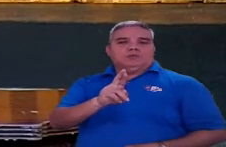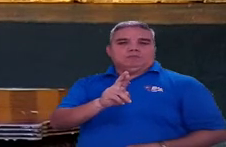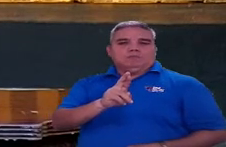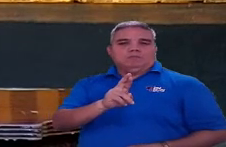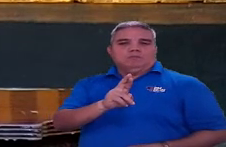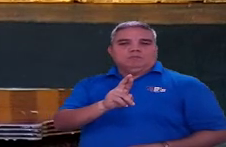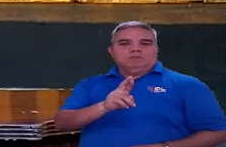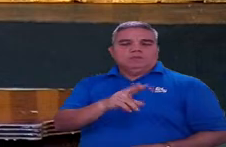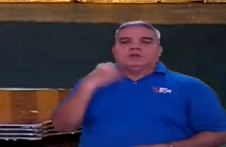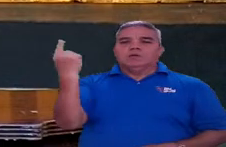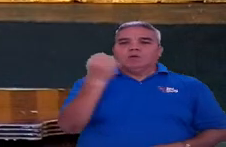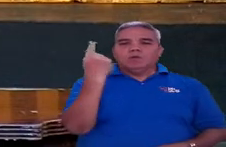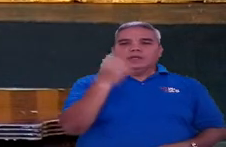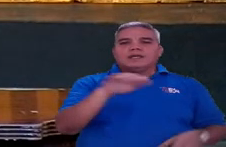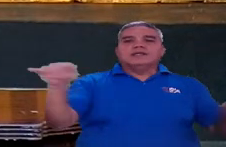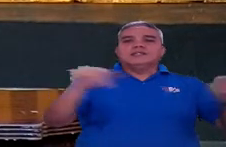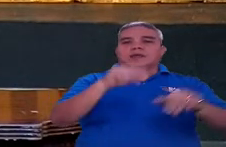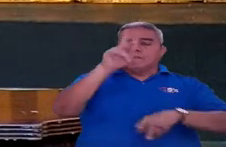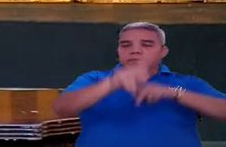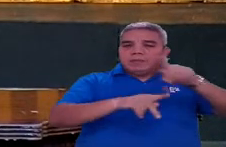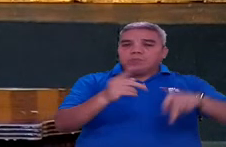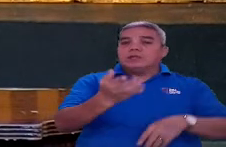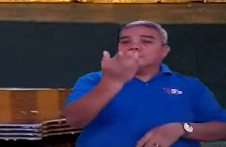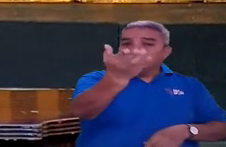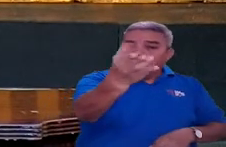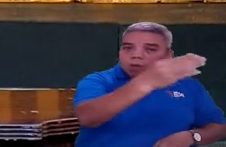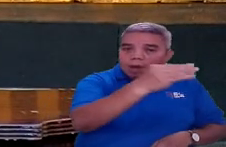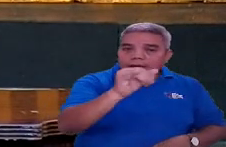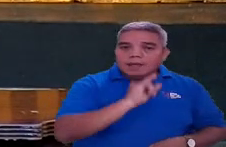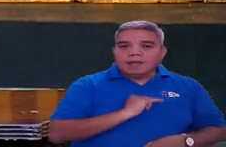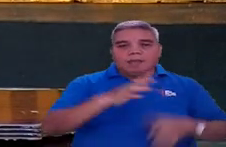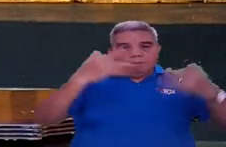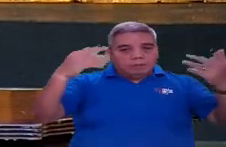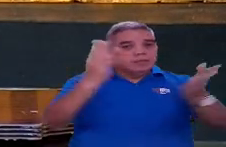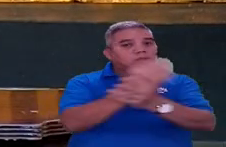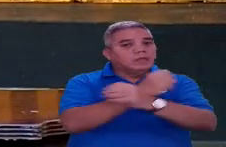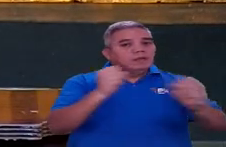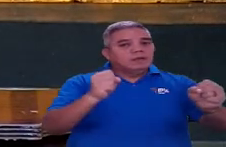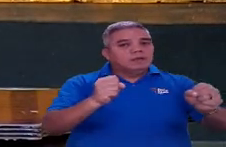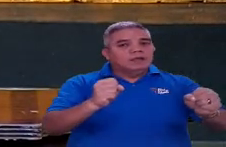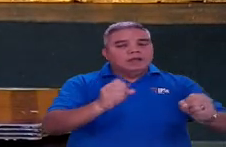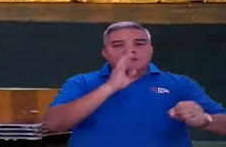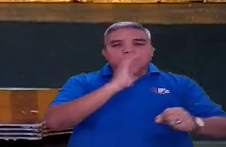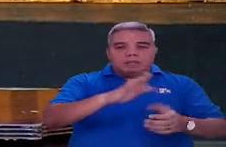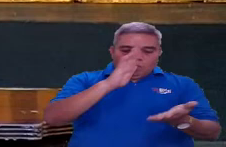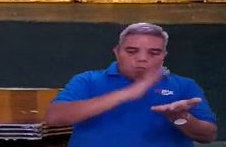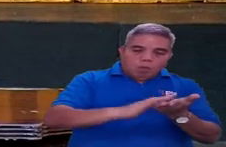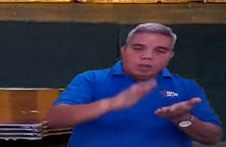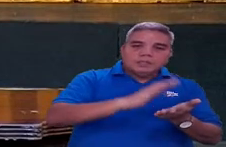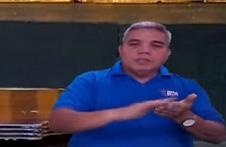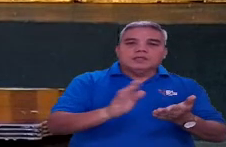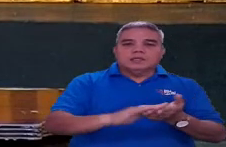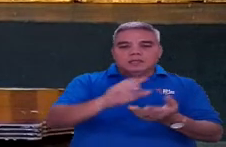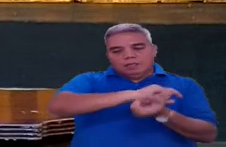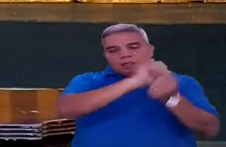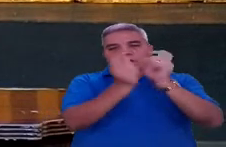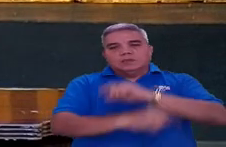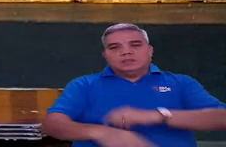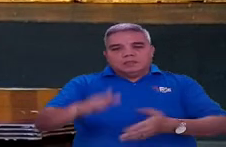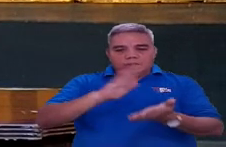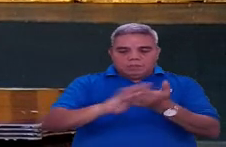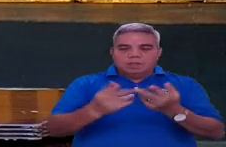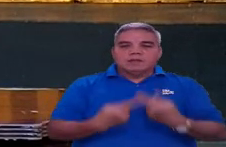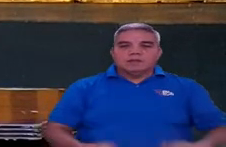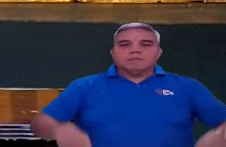do. It's only the saved people of God, you and I, being saved, being washed, bought with the precious blood